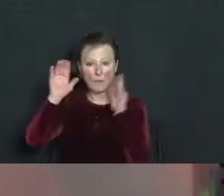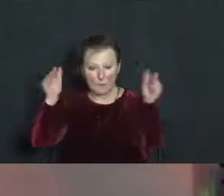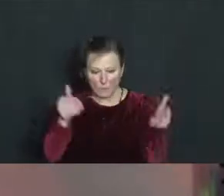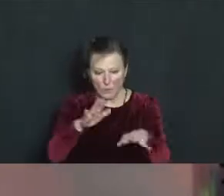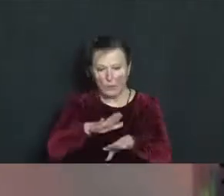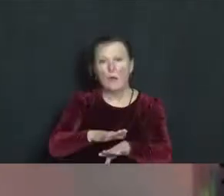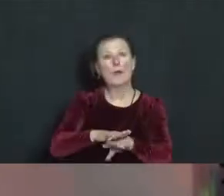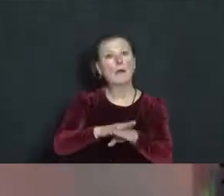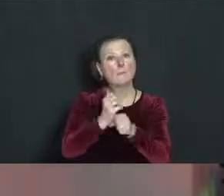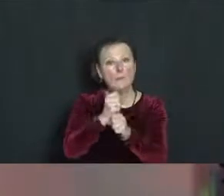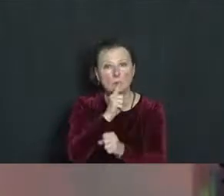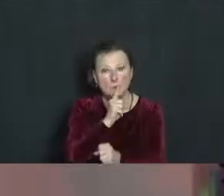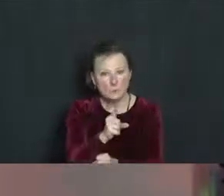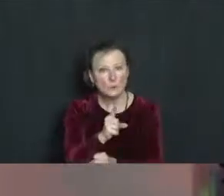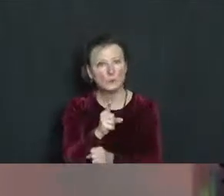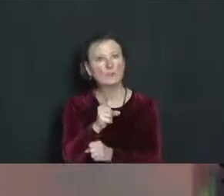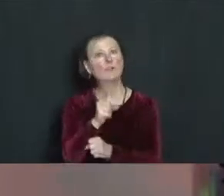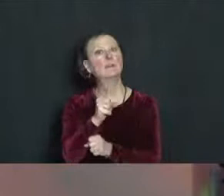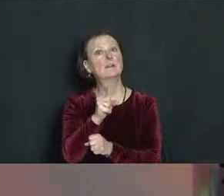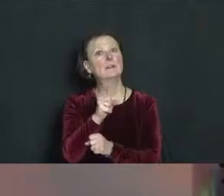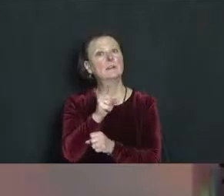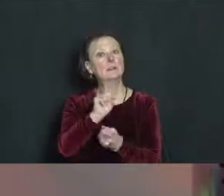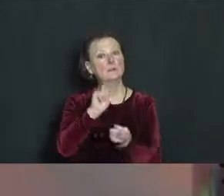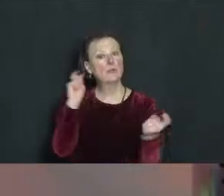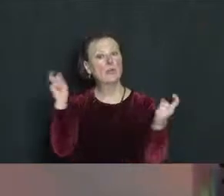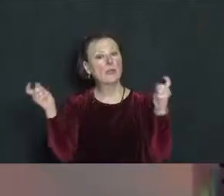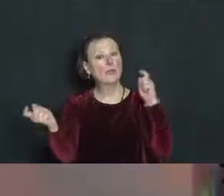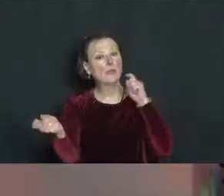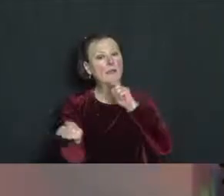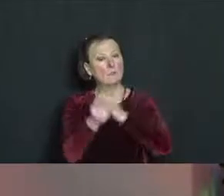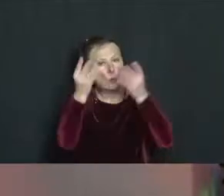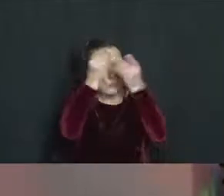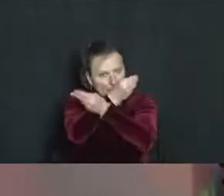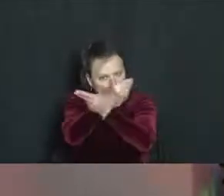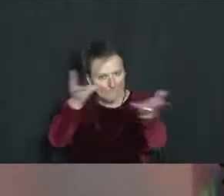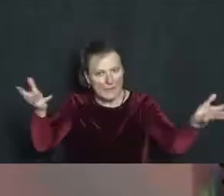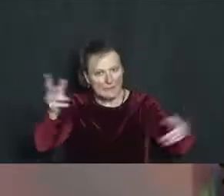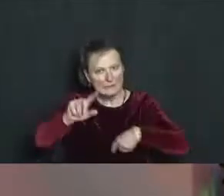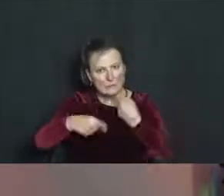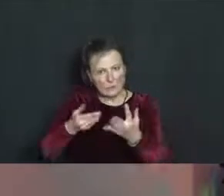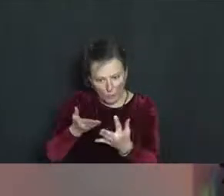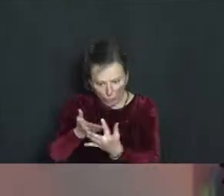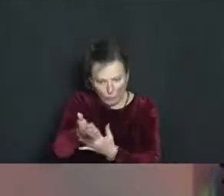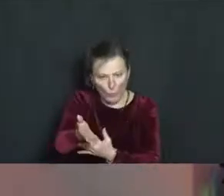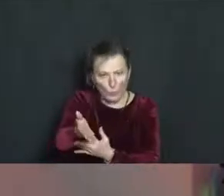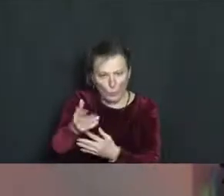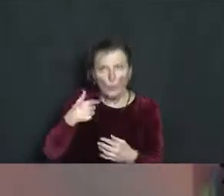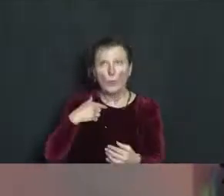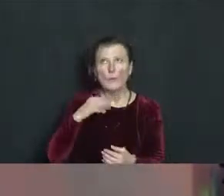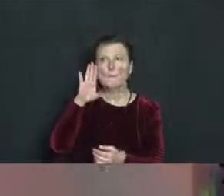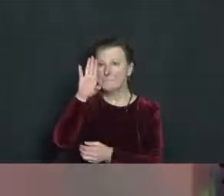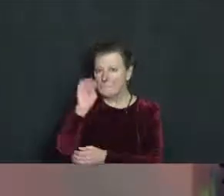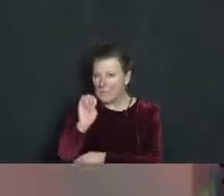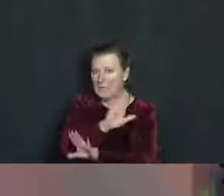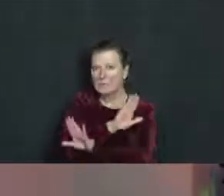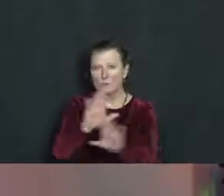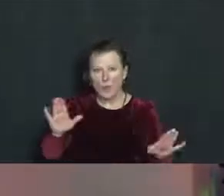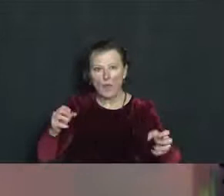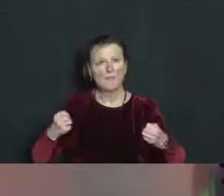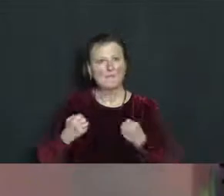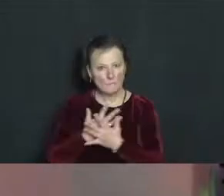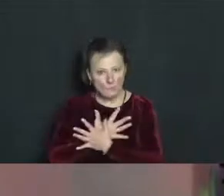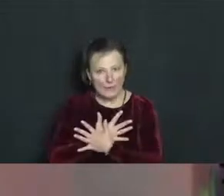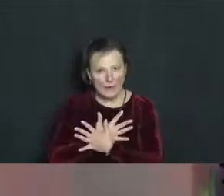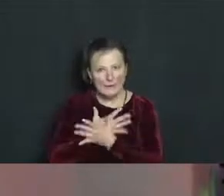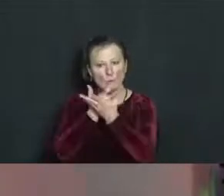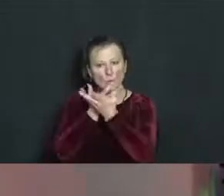making sure that the transforming message gets through. Be not afraid,